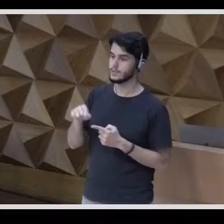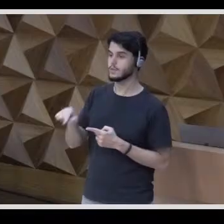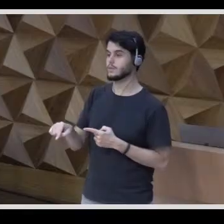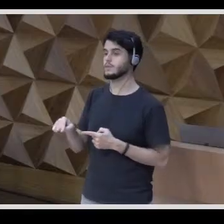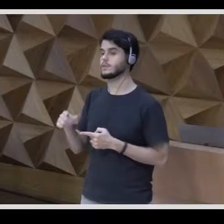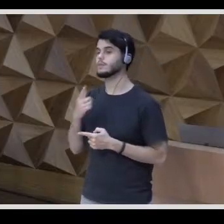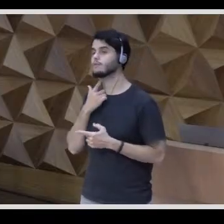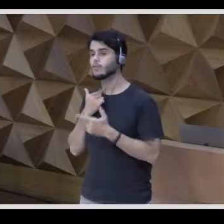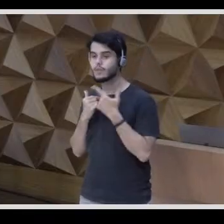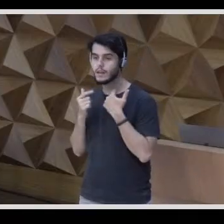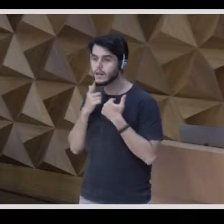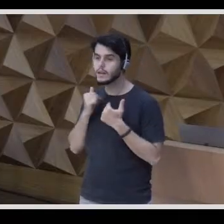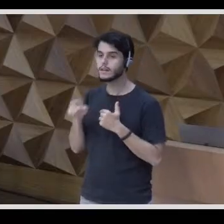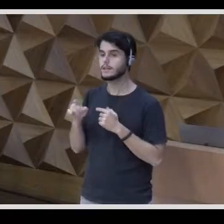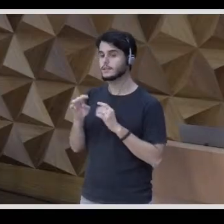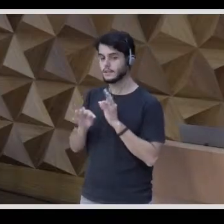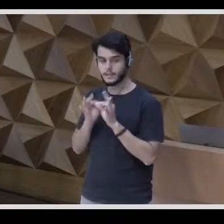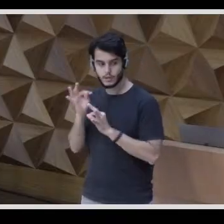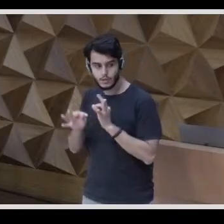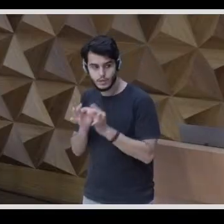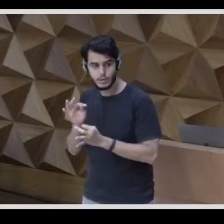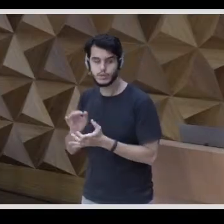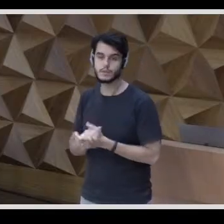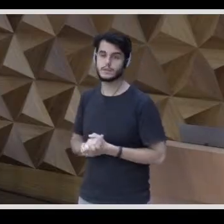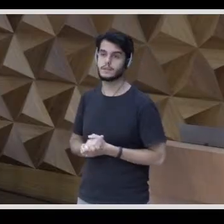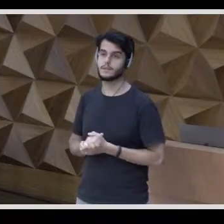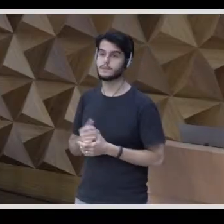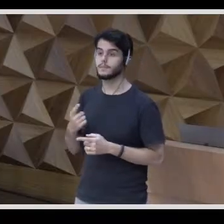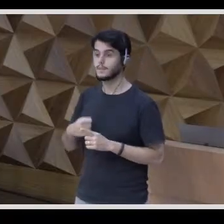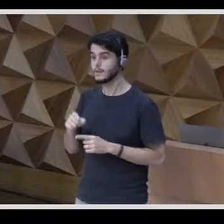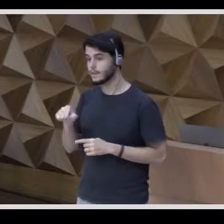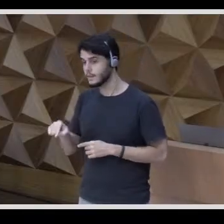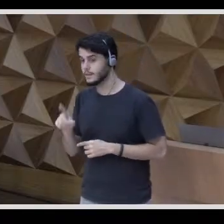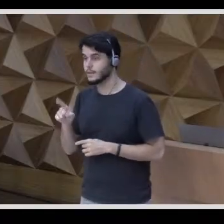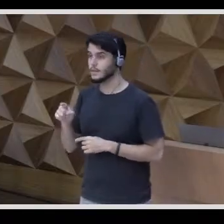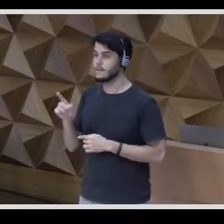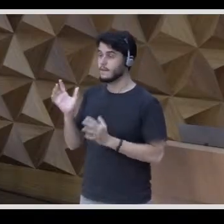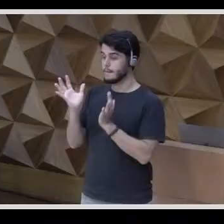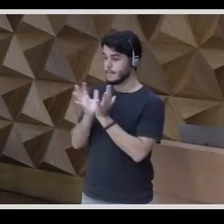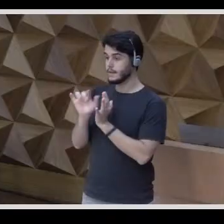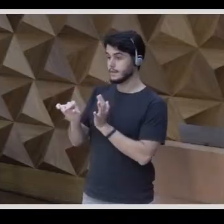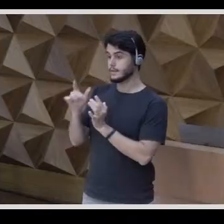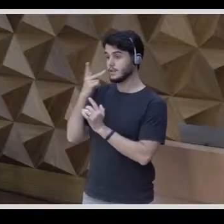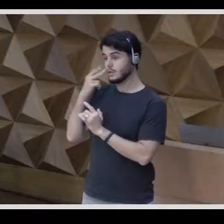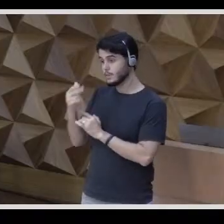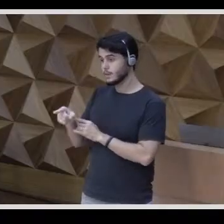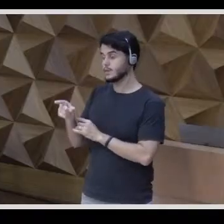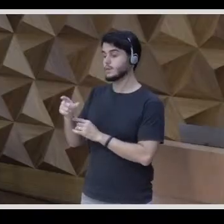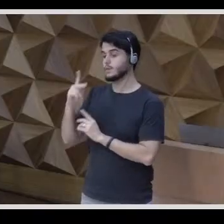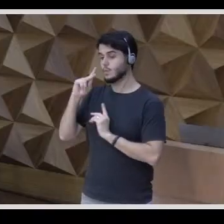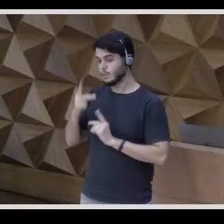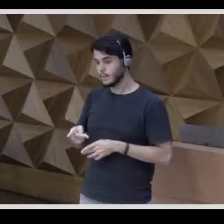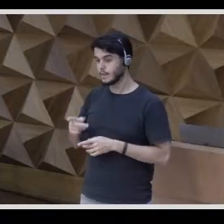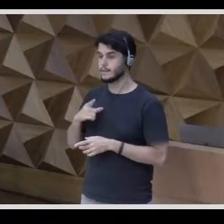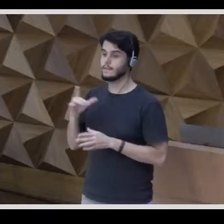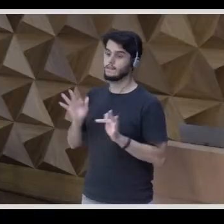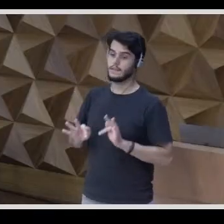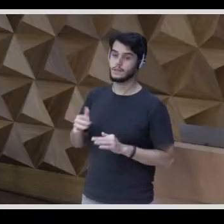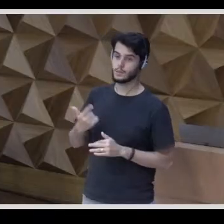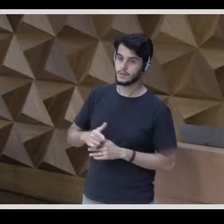it also human nature to never be happy, never be satisfied? And how do you see this dynamic?